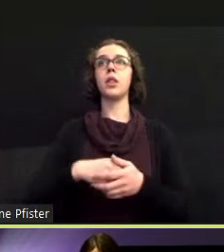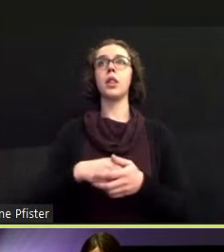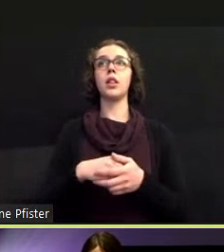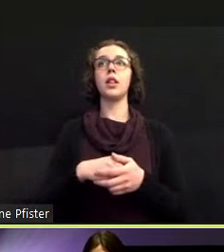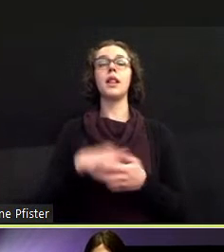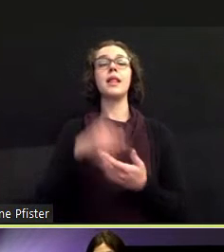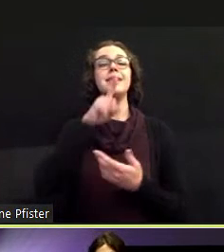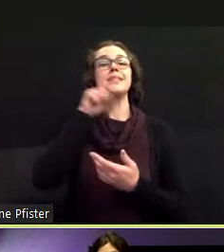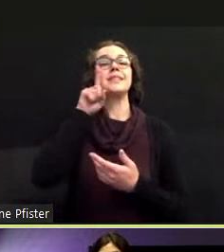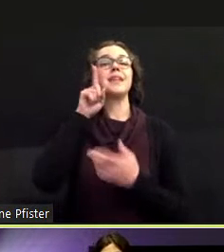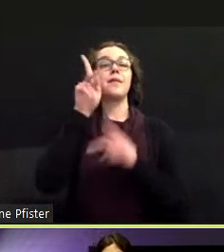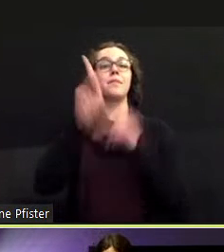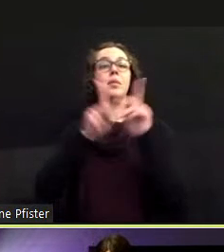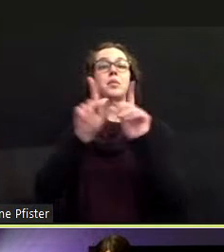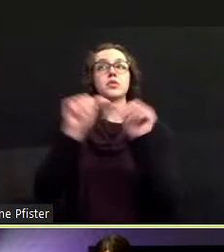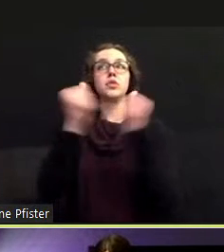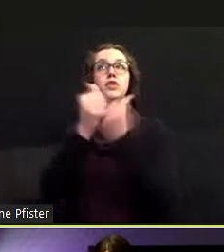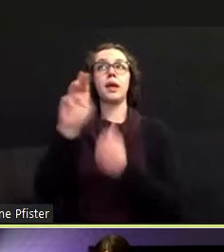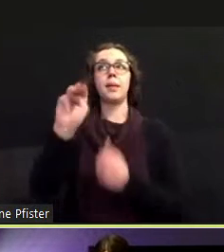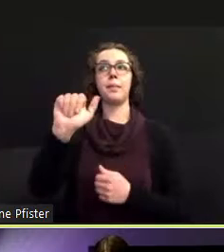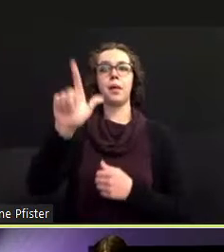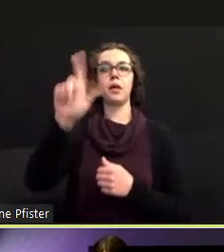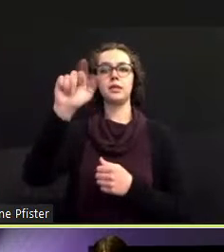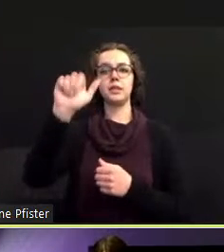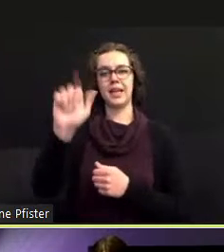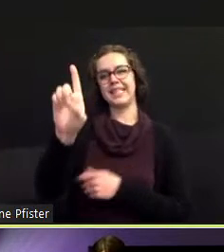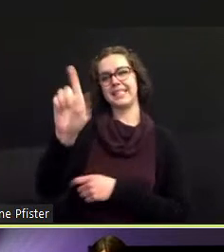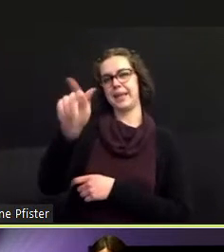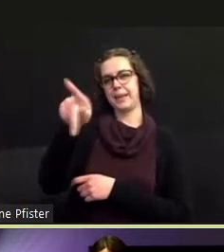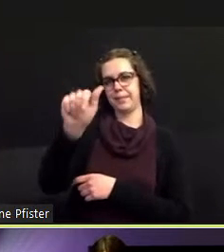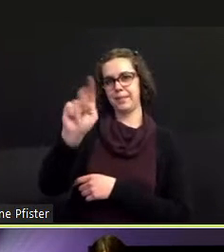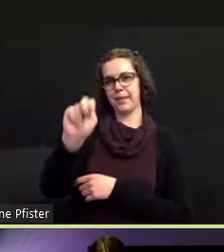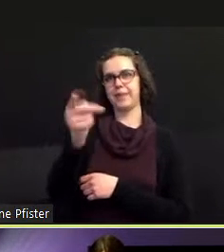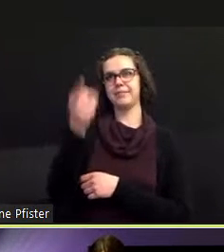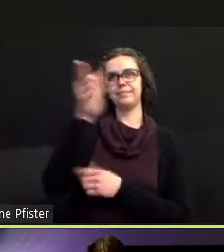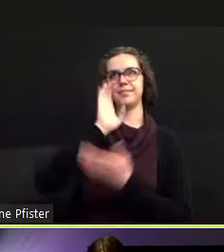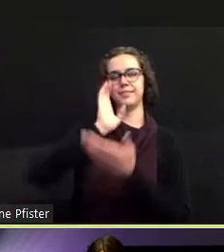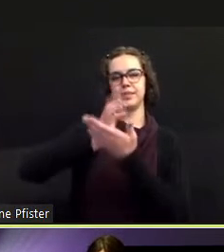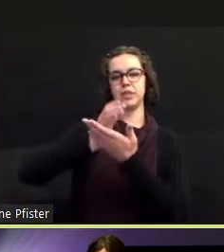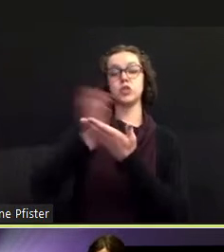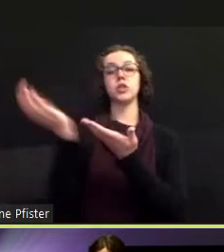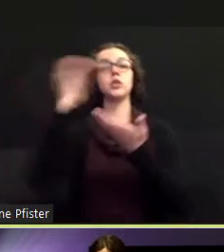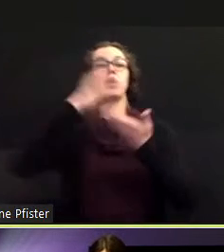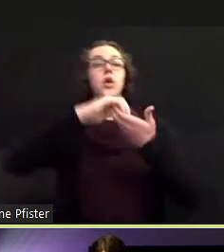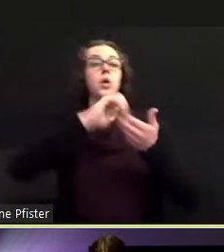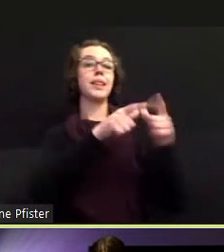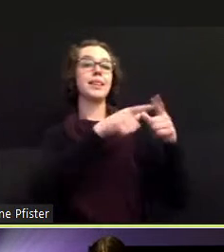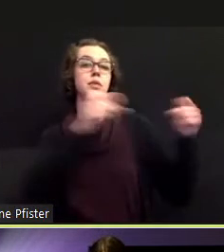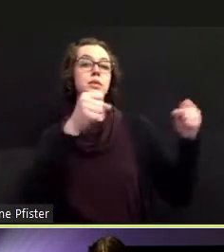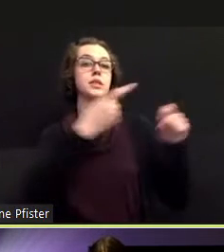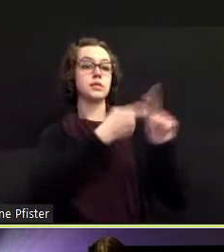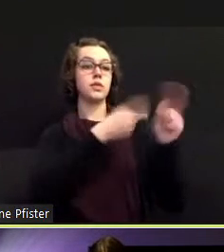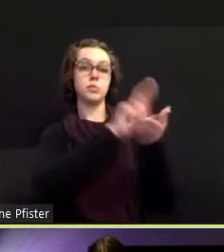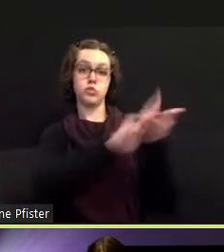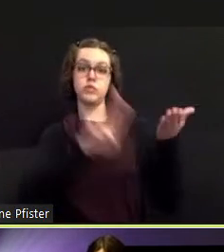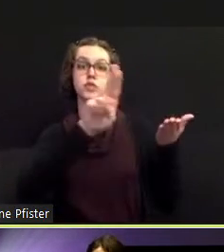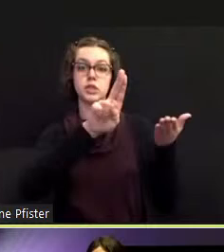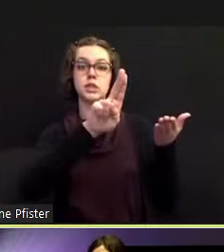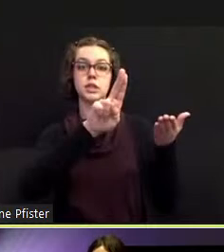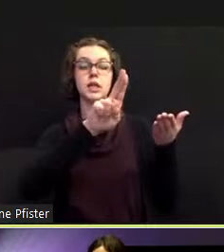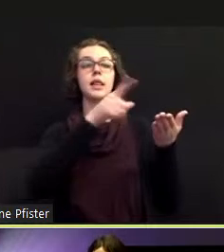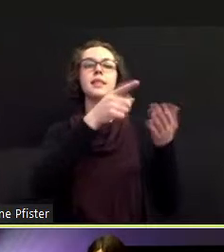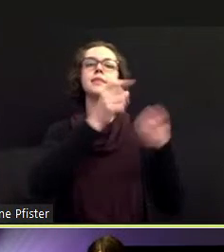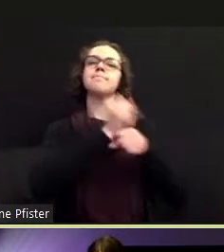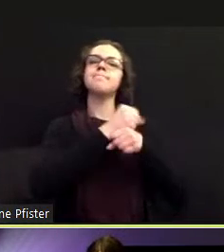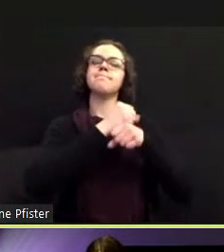People's Association of Malta, or DPAM, here pictured, in partnership with linguists from the University of Malta, have worked to produce the